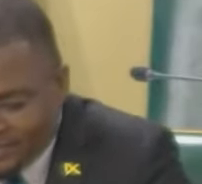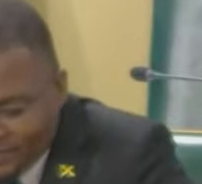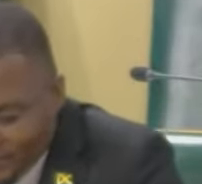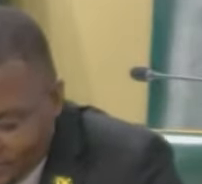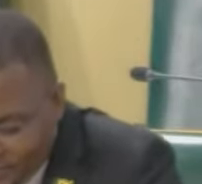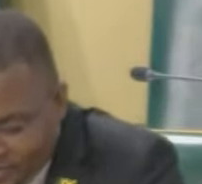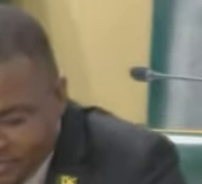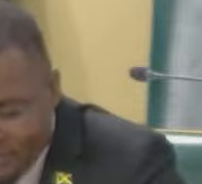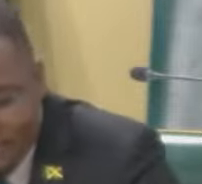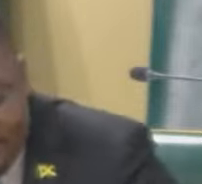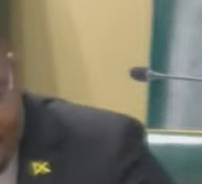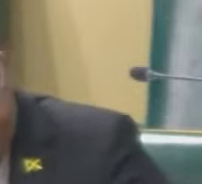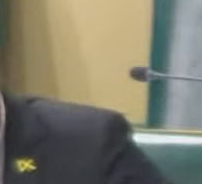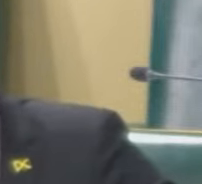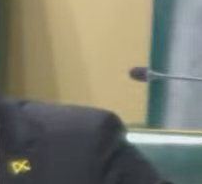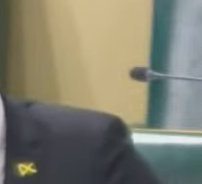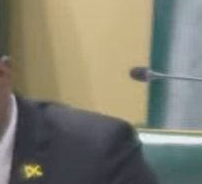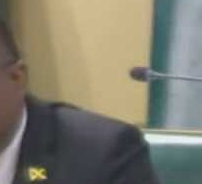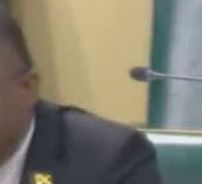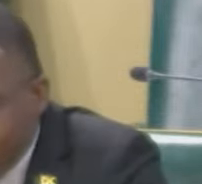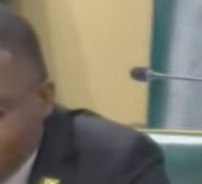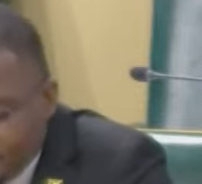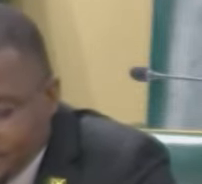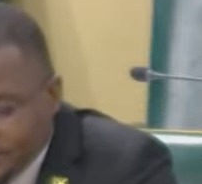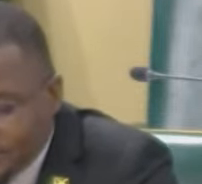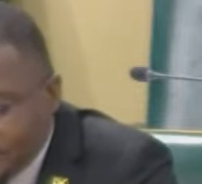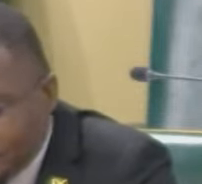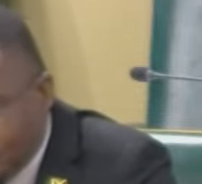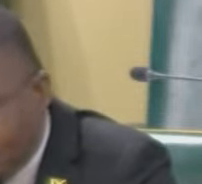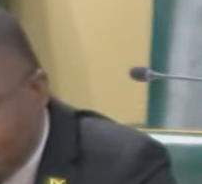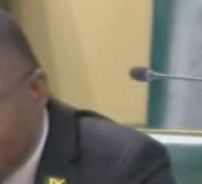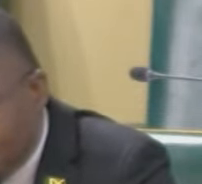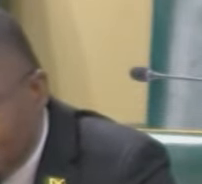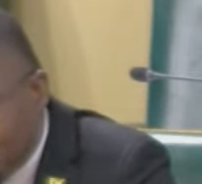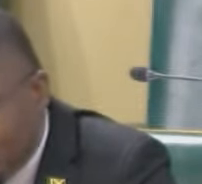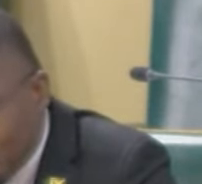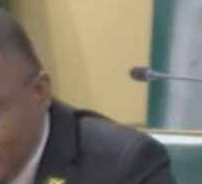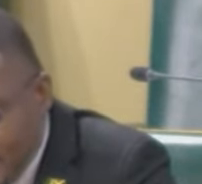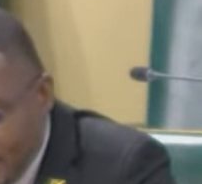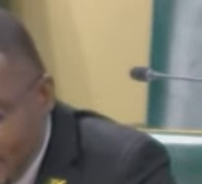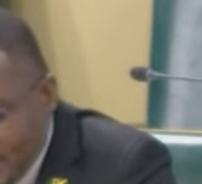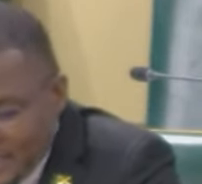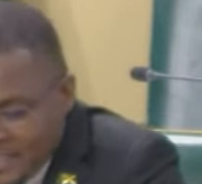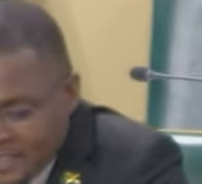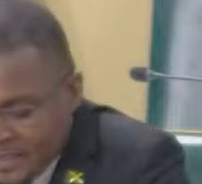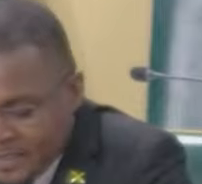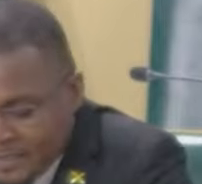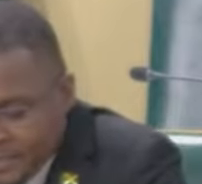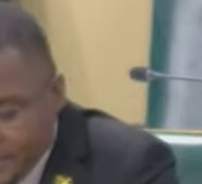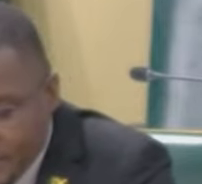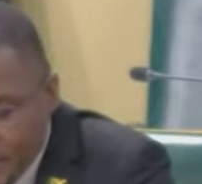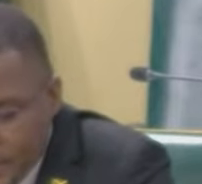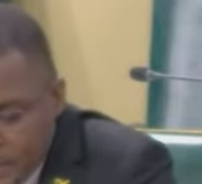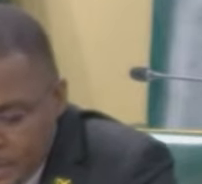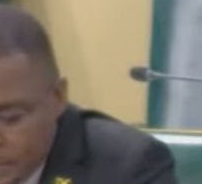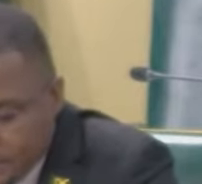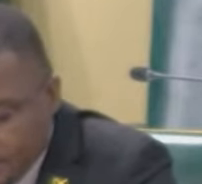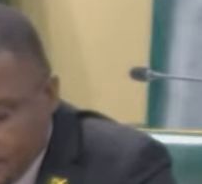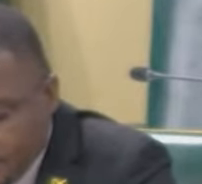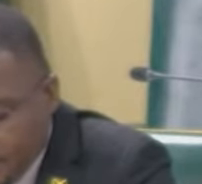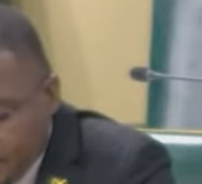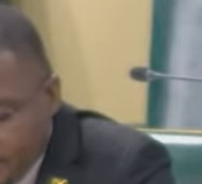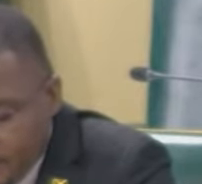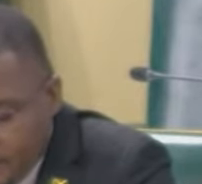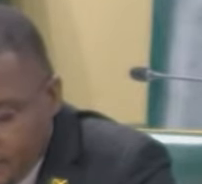two items. Items announcements and item notices of motions given orally in order